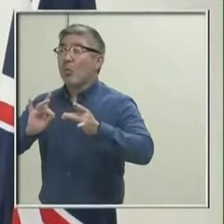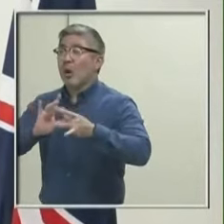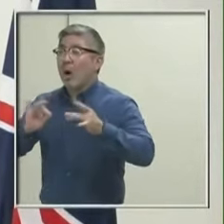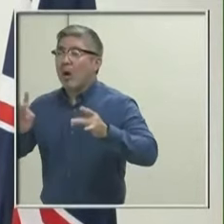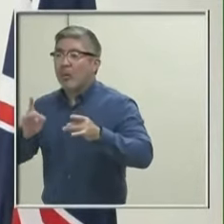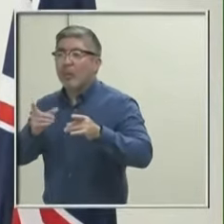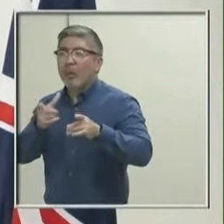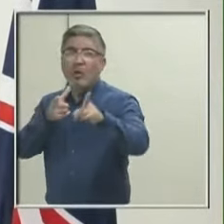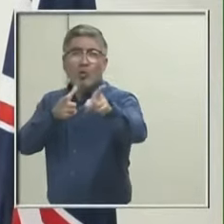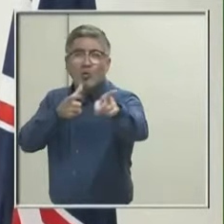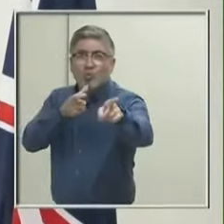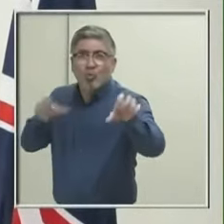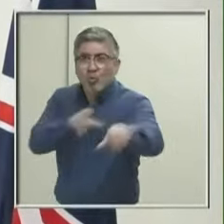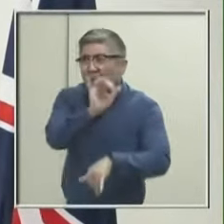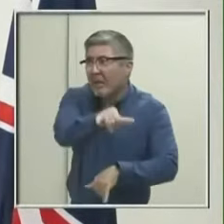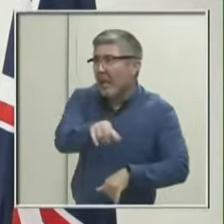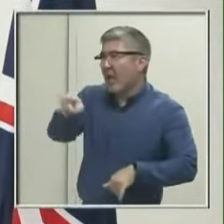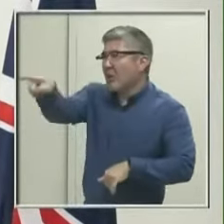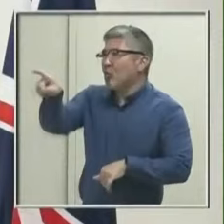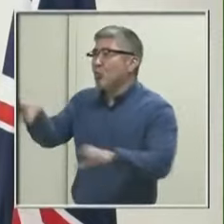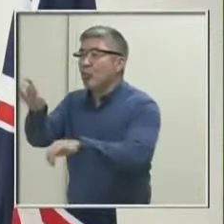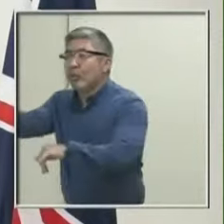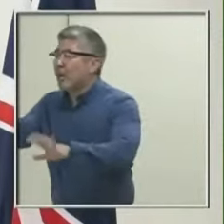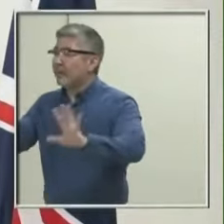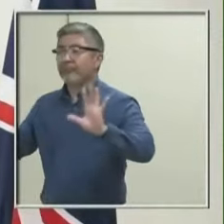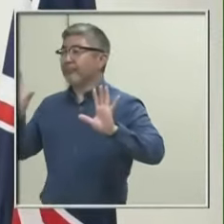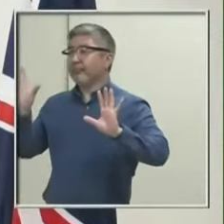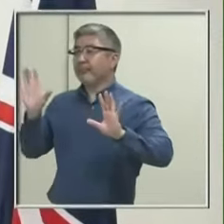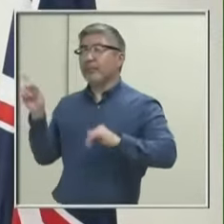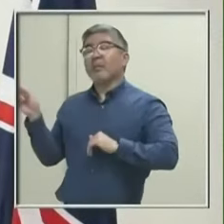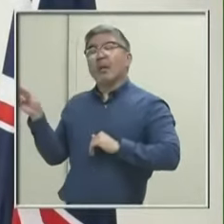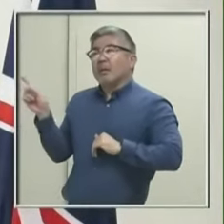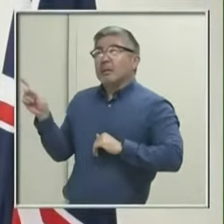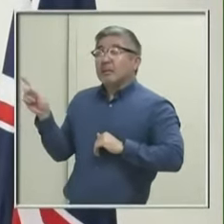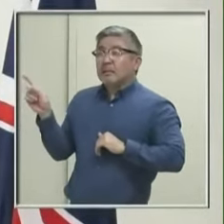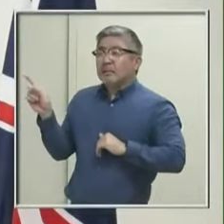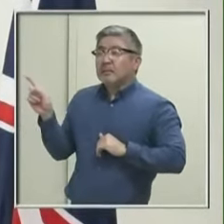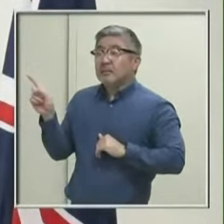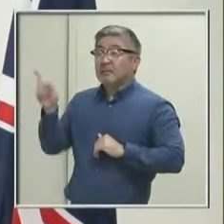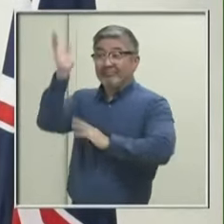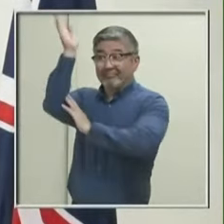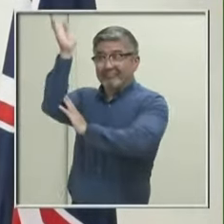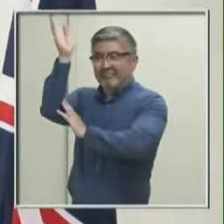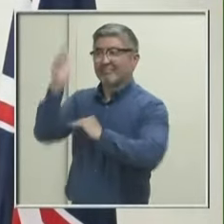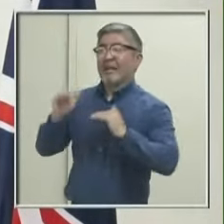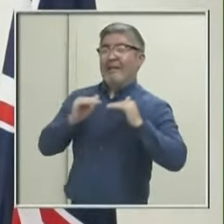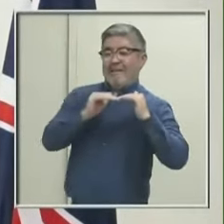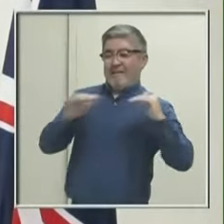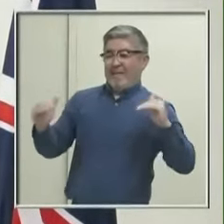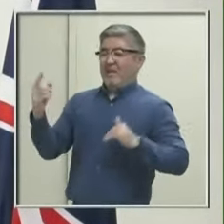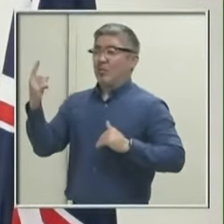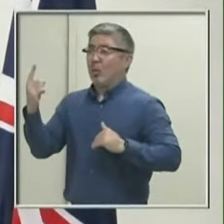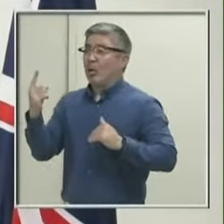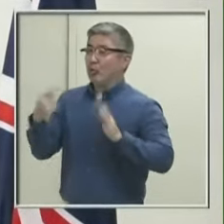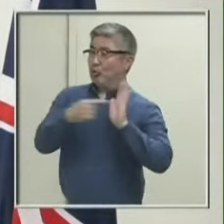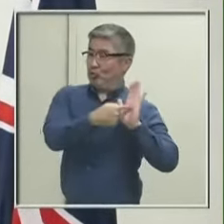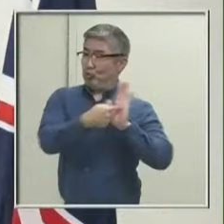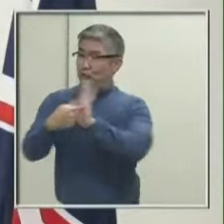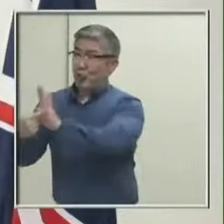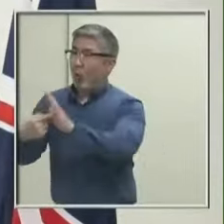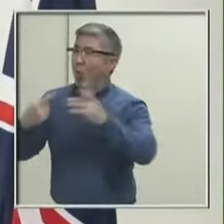anybody. This phase one is so that we can understand what happened on a minute-by-minute